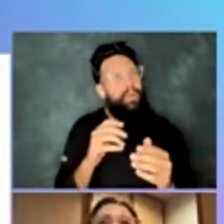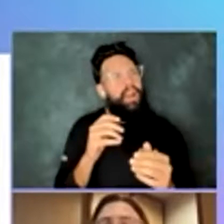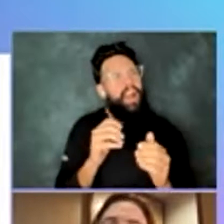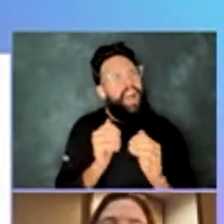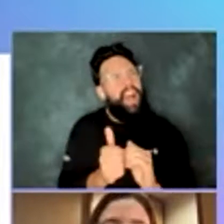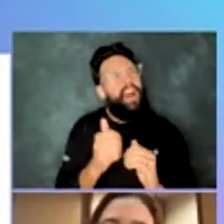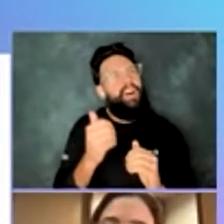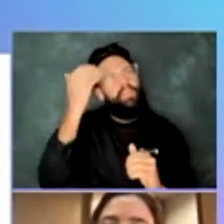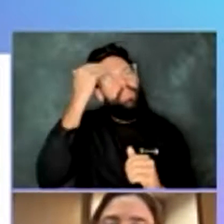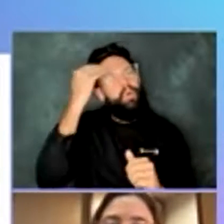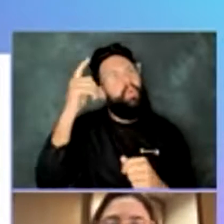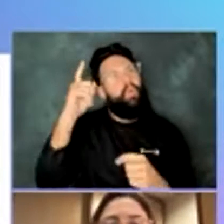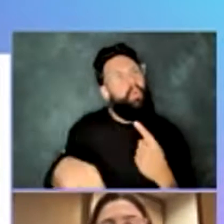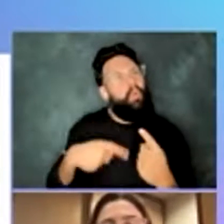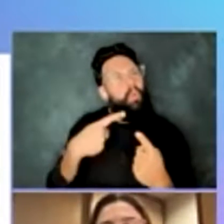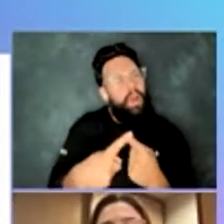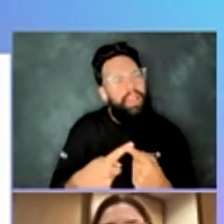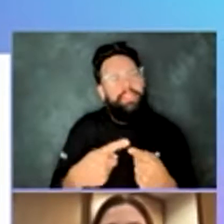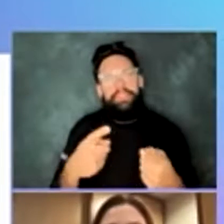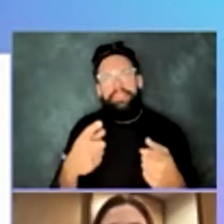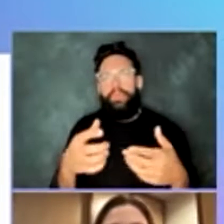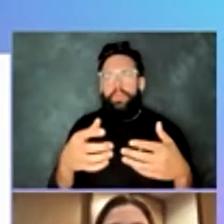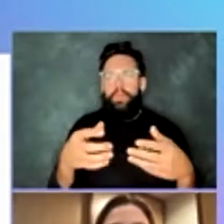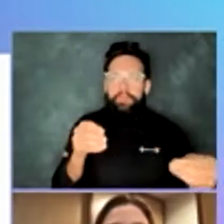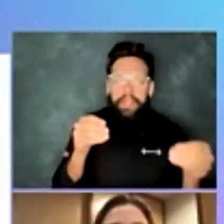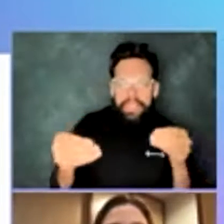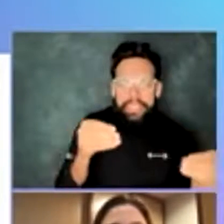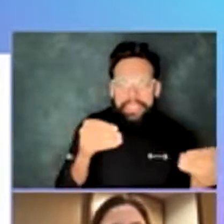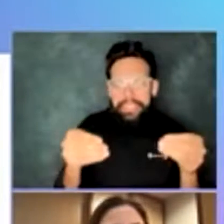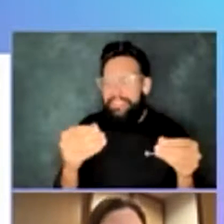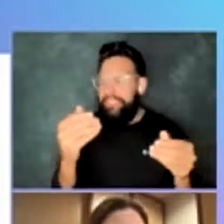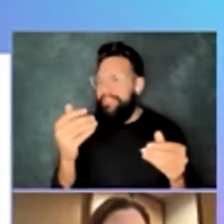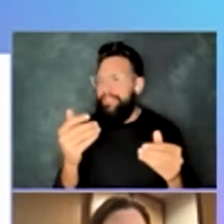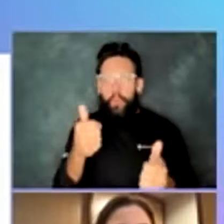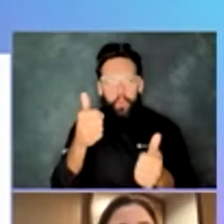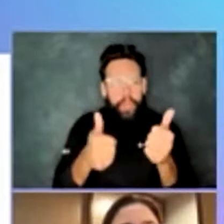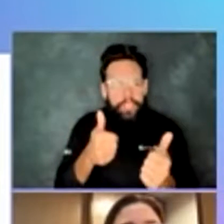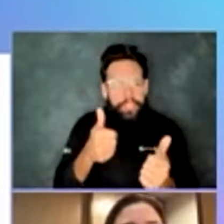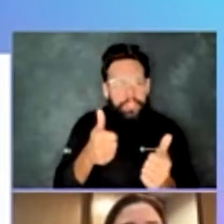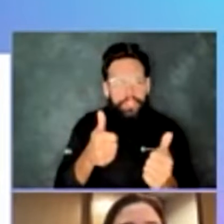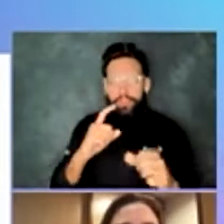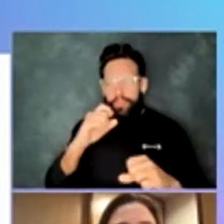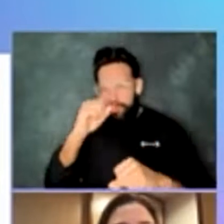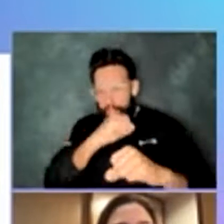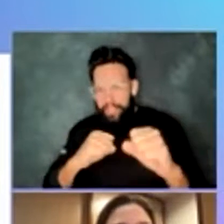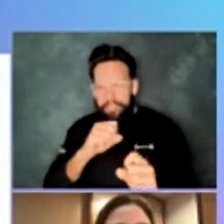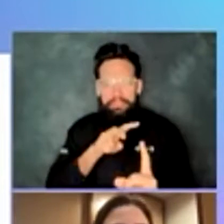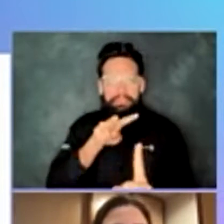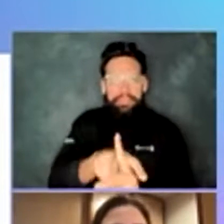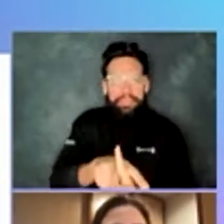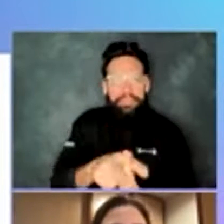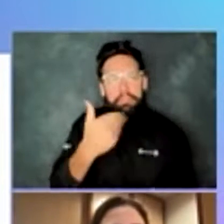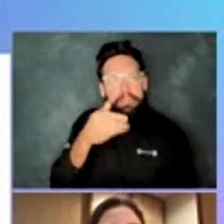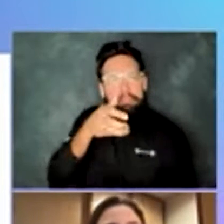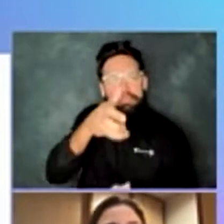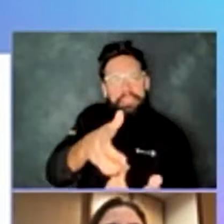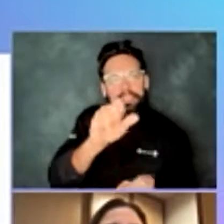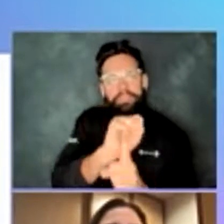What guides you, I guess, in knowing which strategies to use when? So that's the next thing that I'm going to talk to.